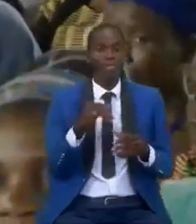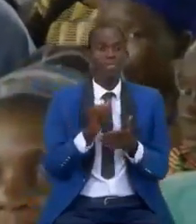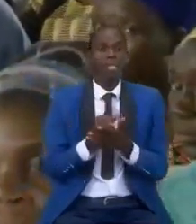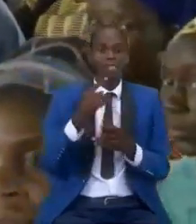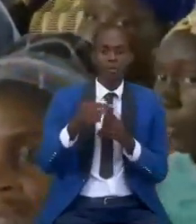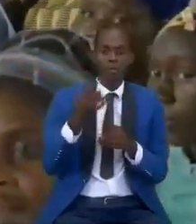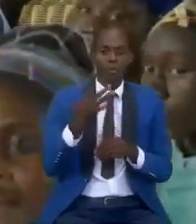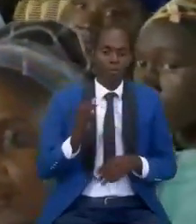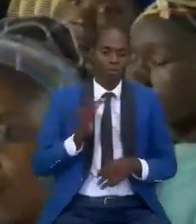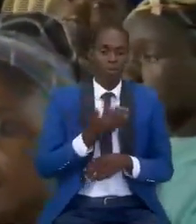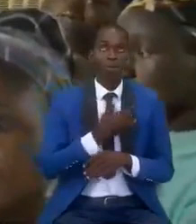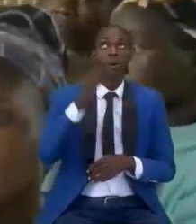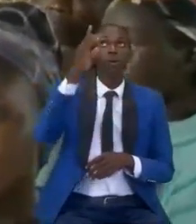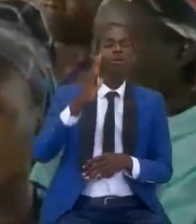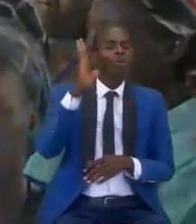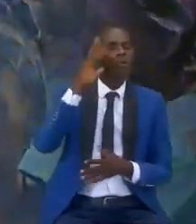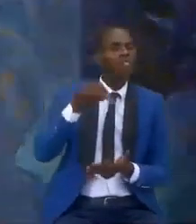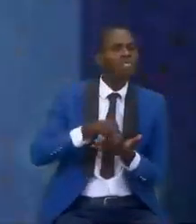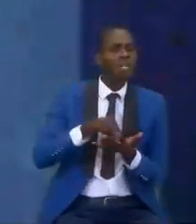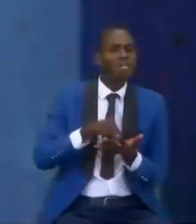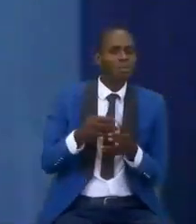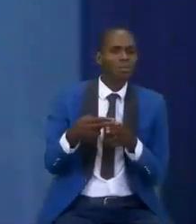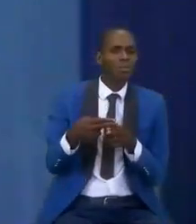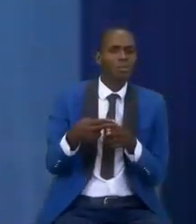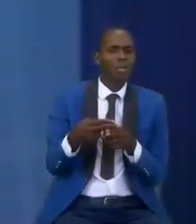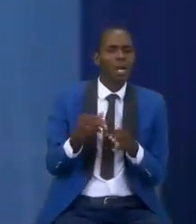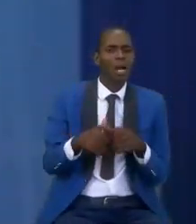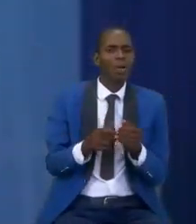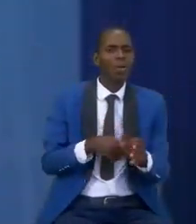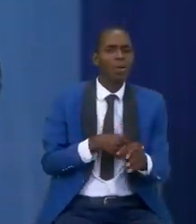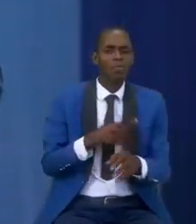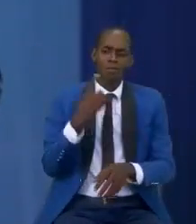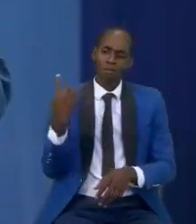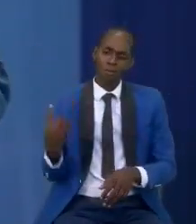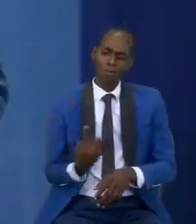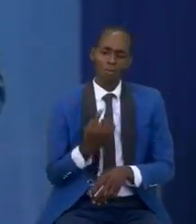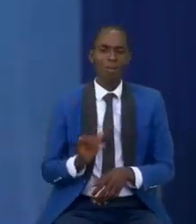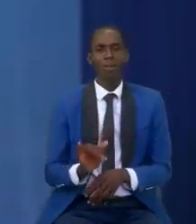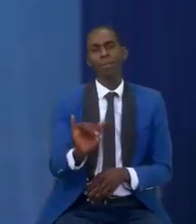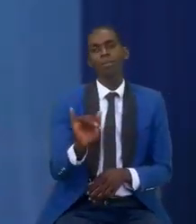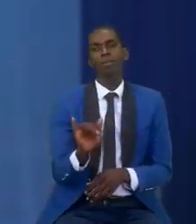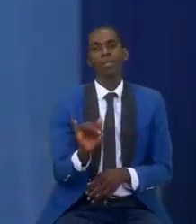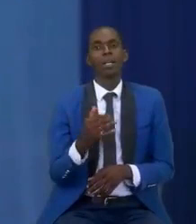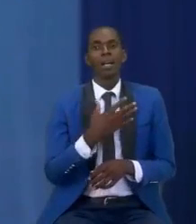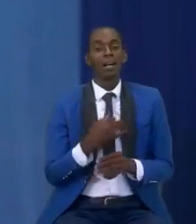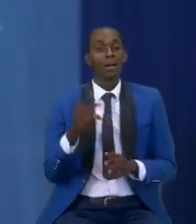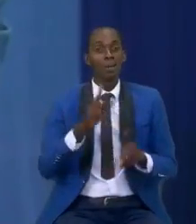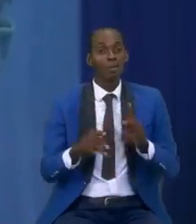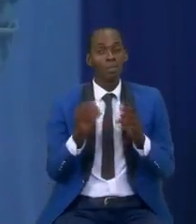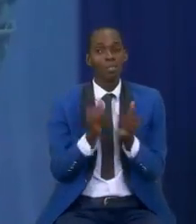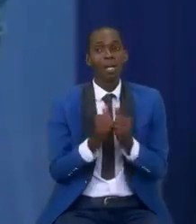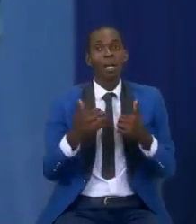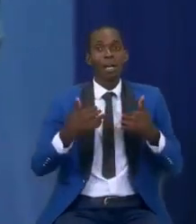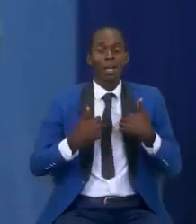And those people with theological shade glasses on, they say the word